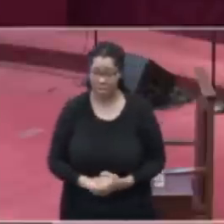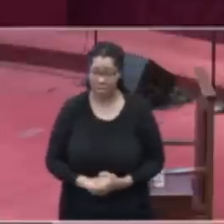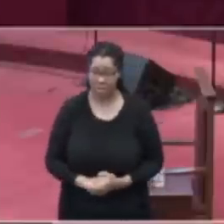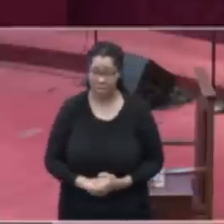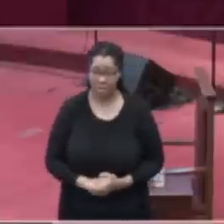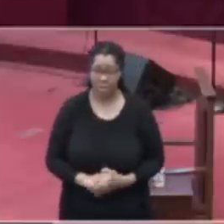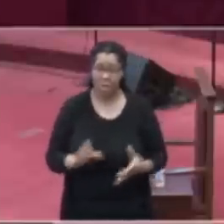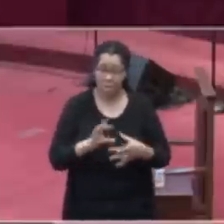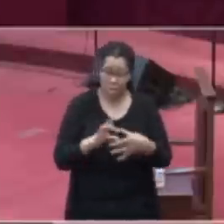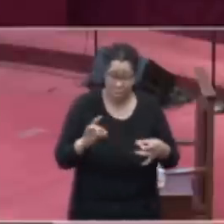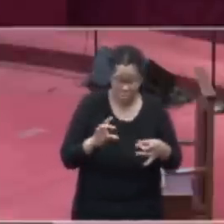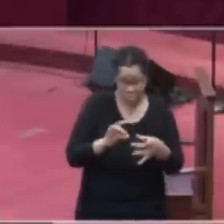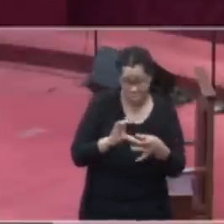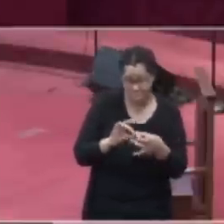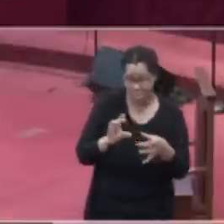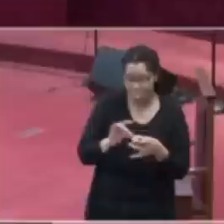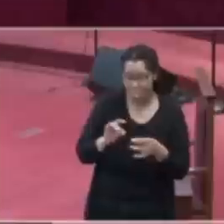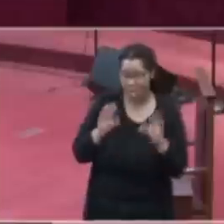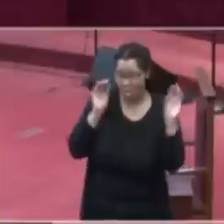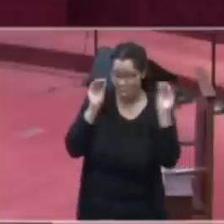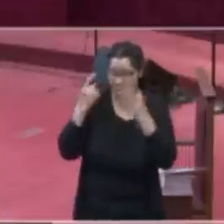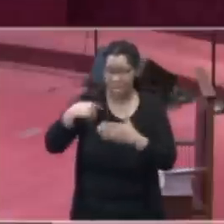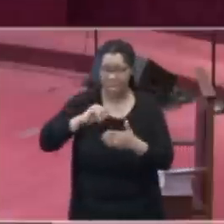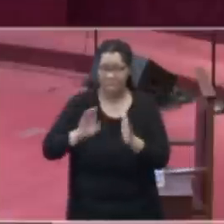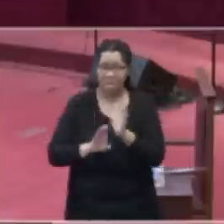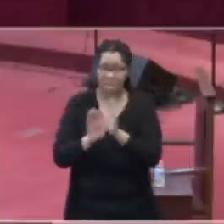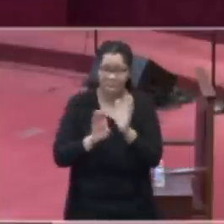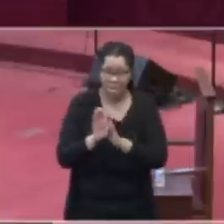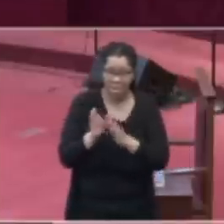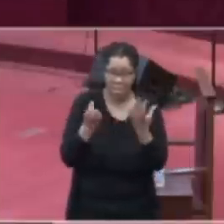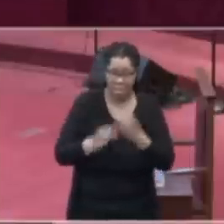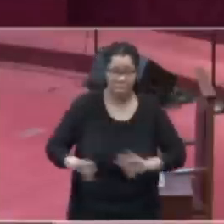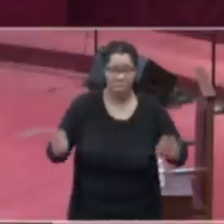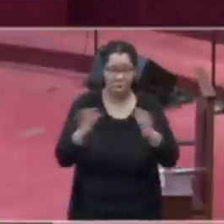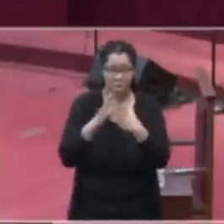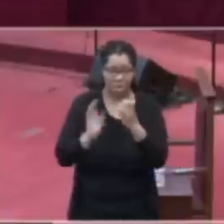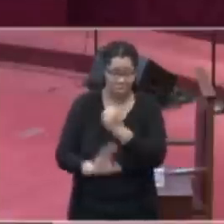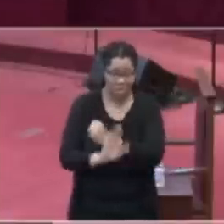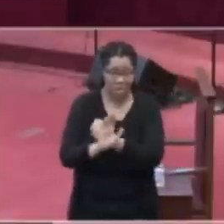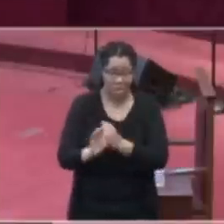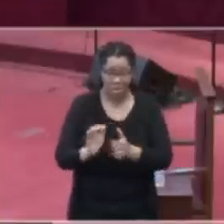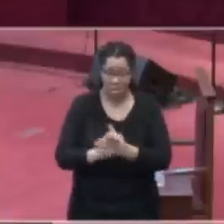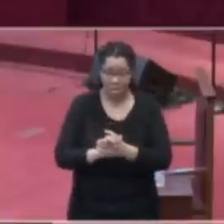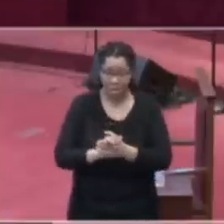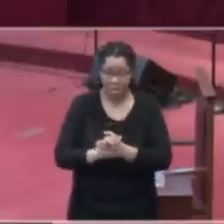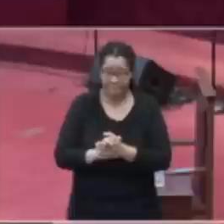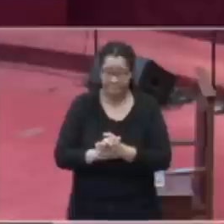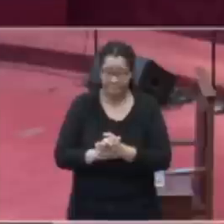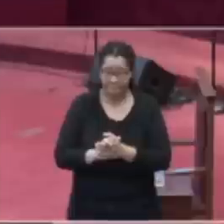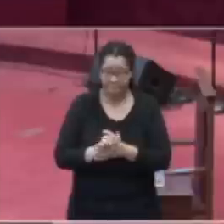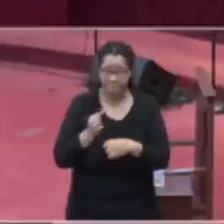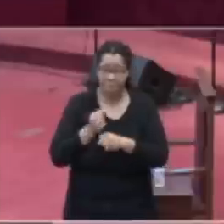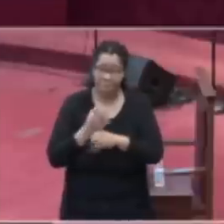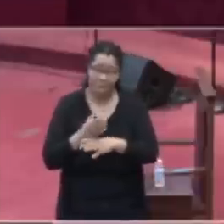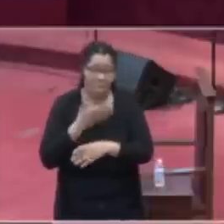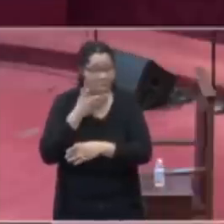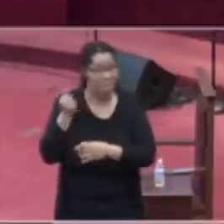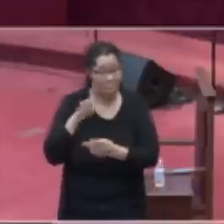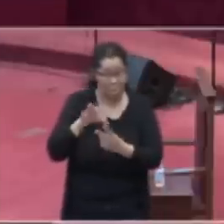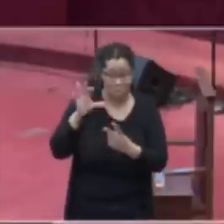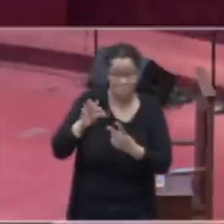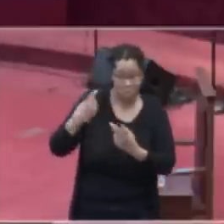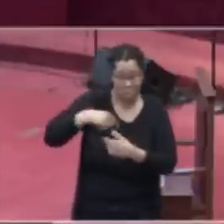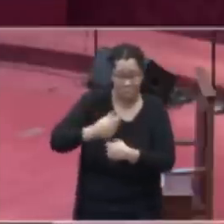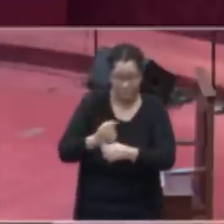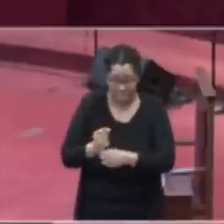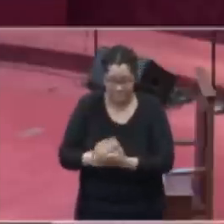this text teaching us about our growth being worth protecting, and therefore it calls for better choices, but this text